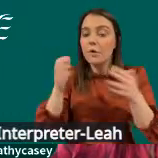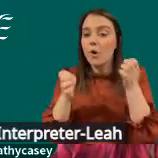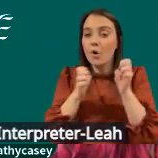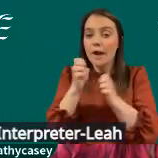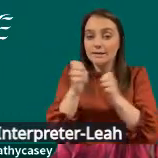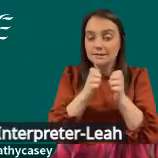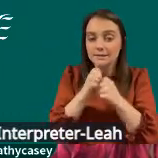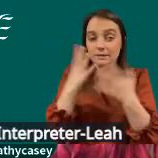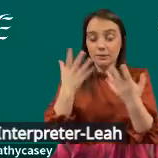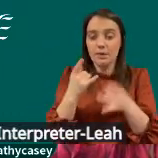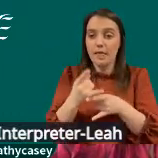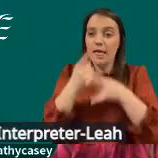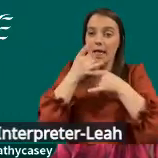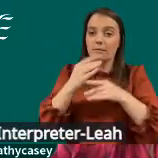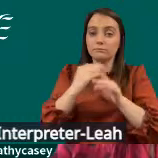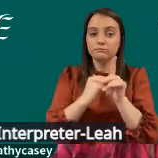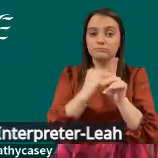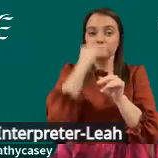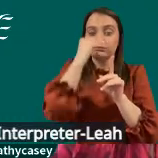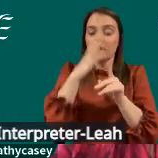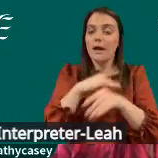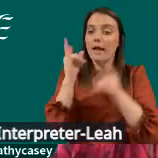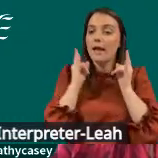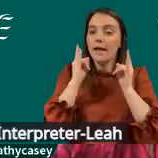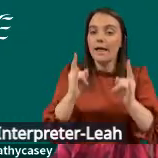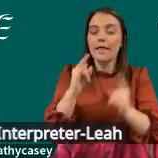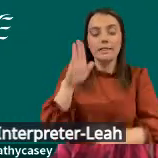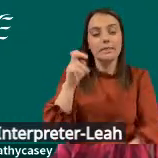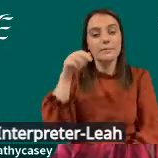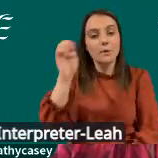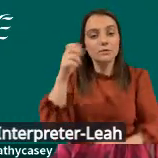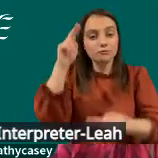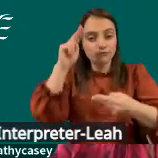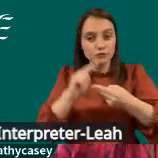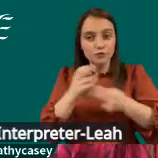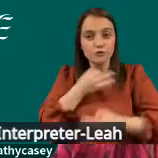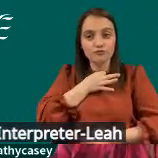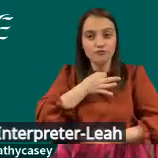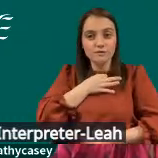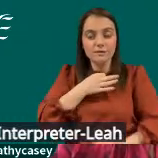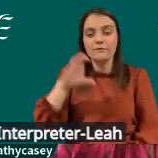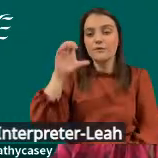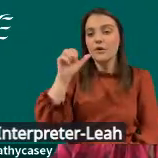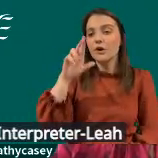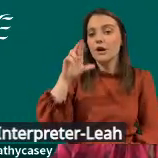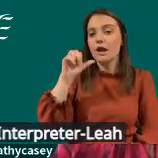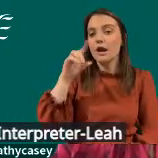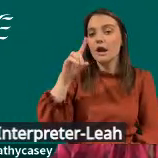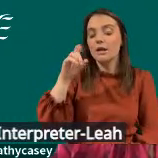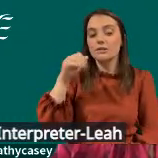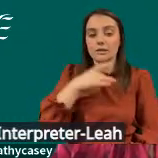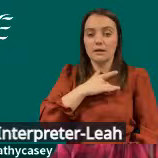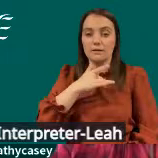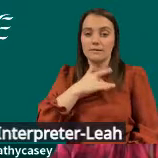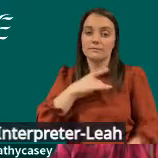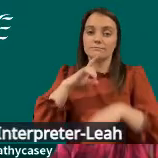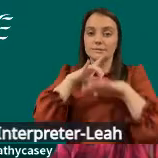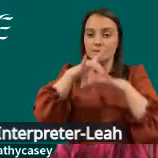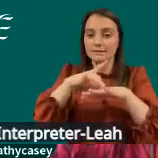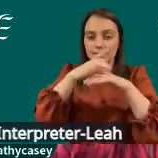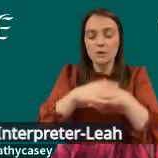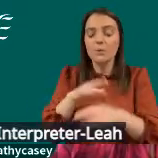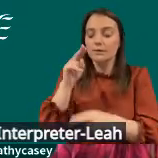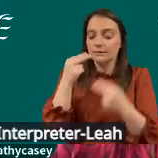bones. It will reduce our risk fractures for cardiovascular disease. It's also important that we participate in all the cancer